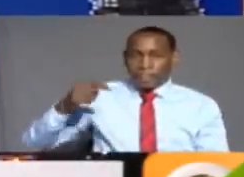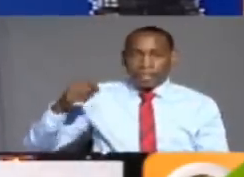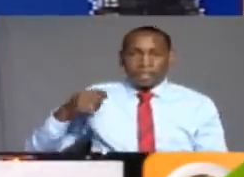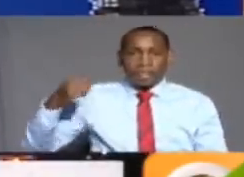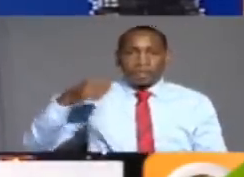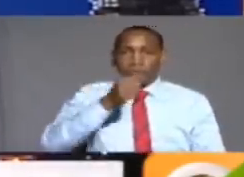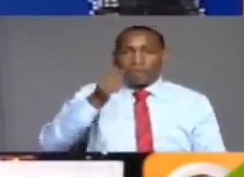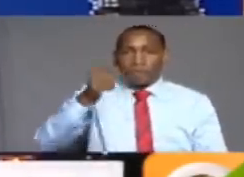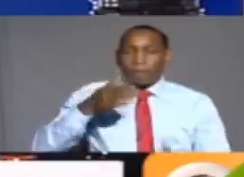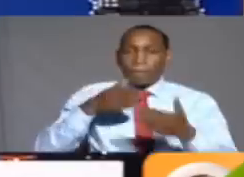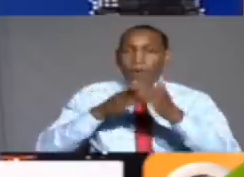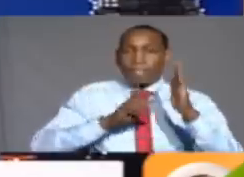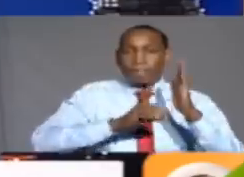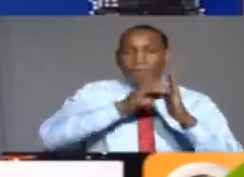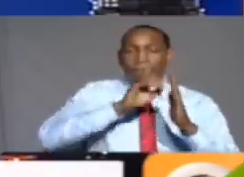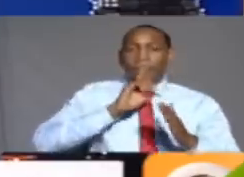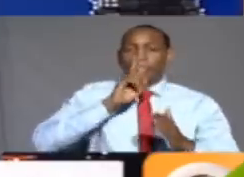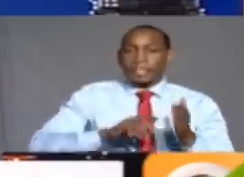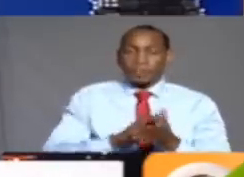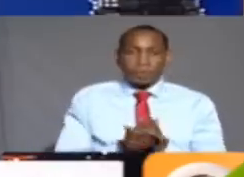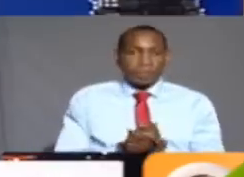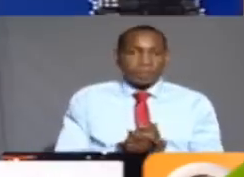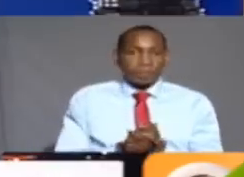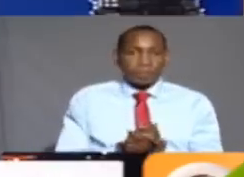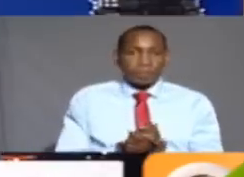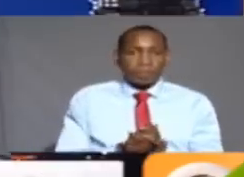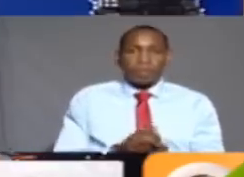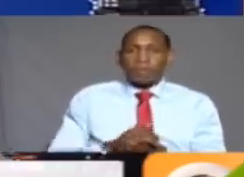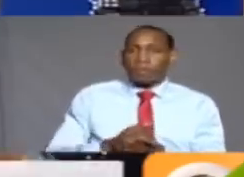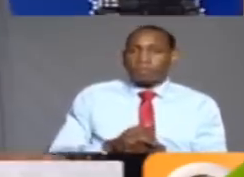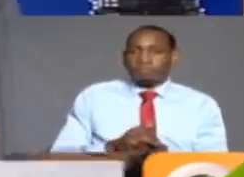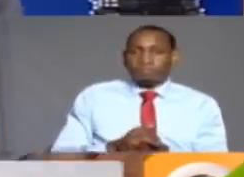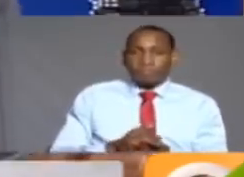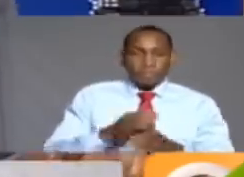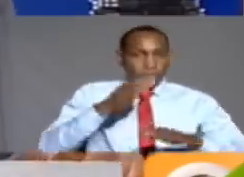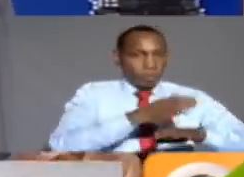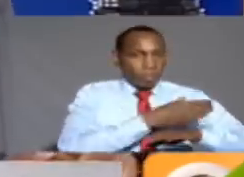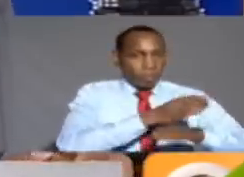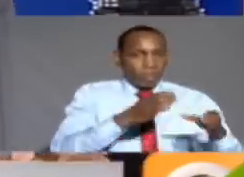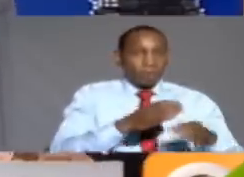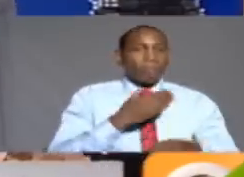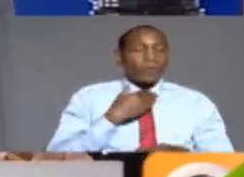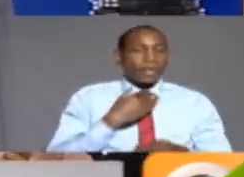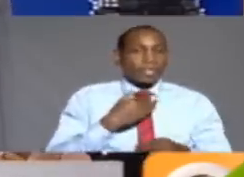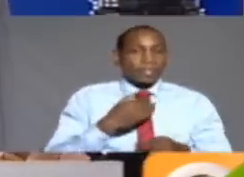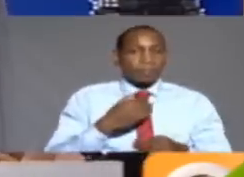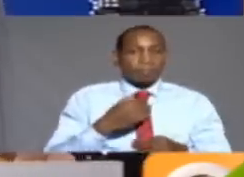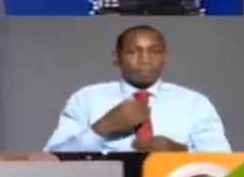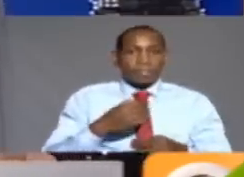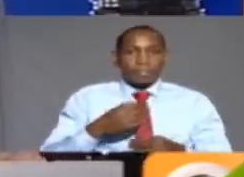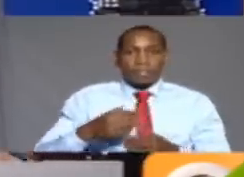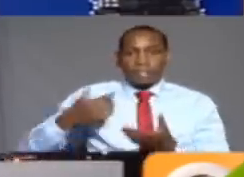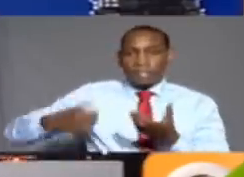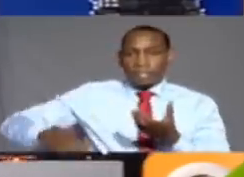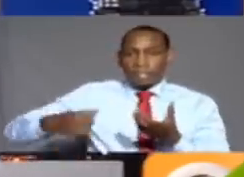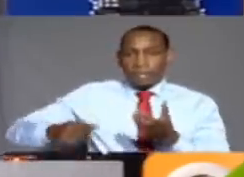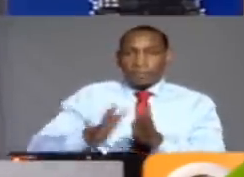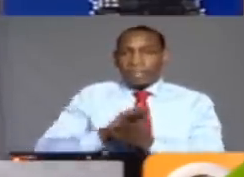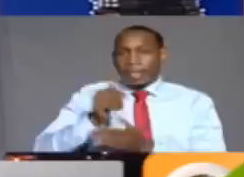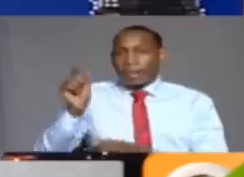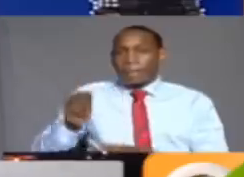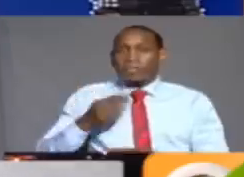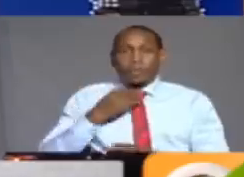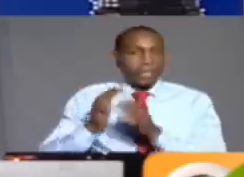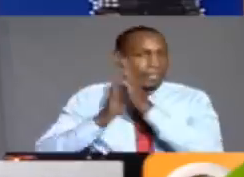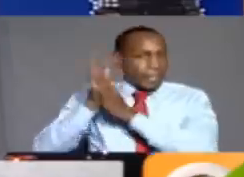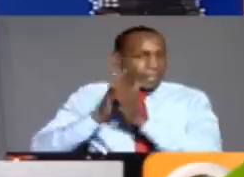the development? What you are saying is in a choir, I want to sing Lingala, and you want to sing reggae, and then you're asking